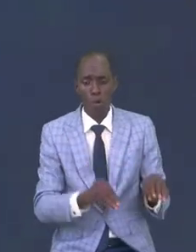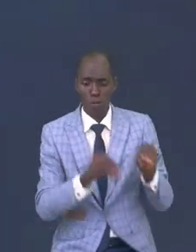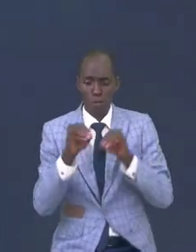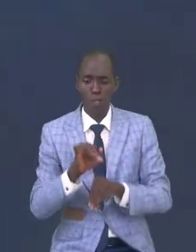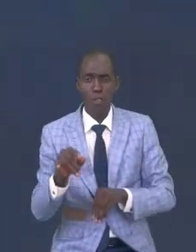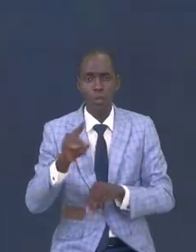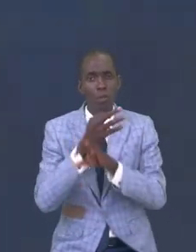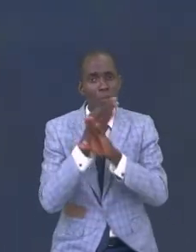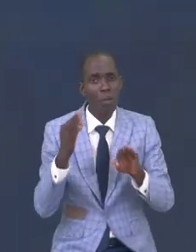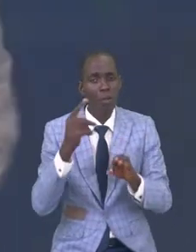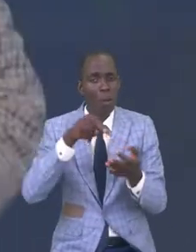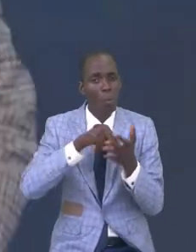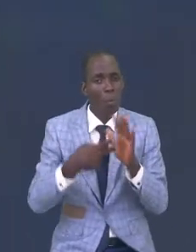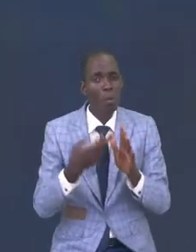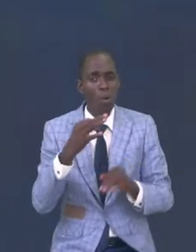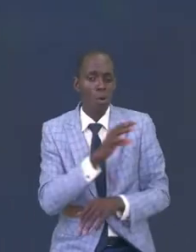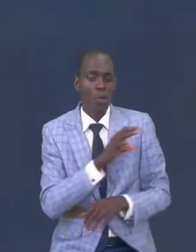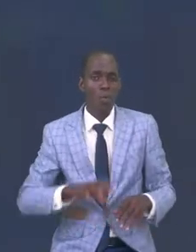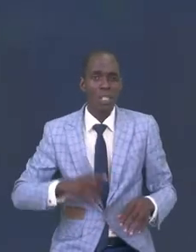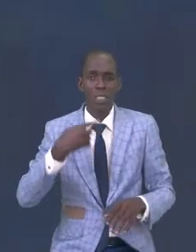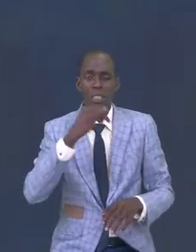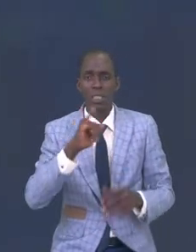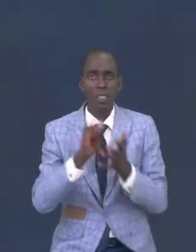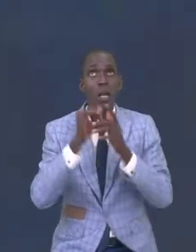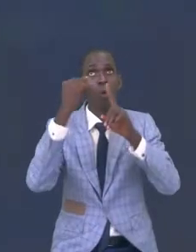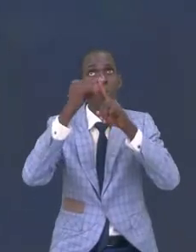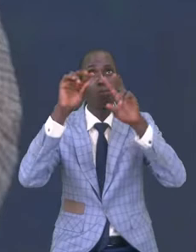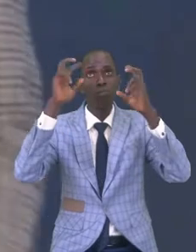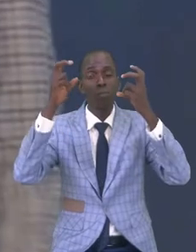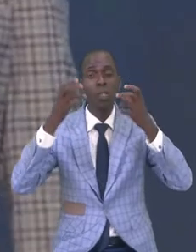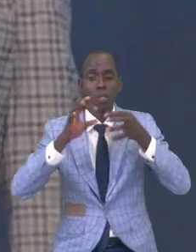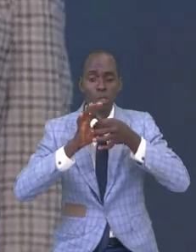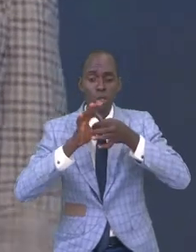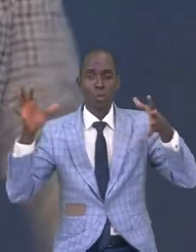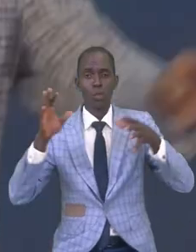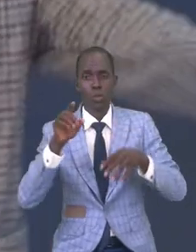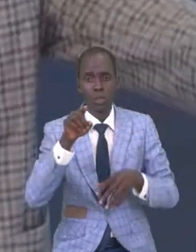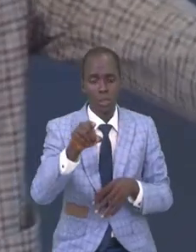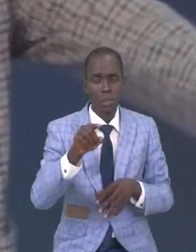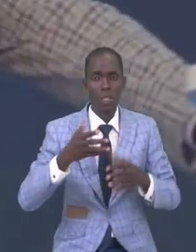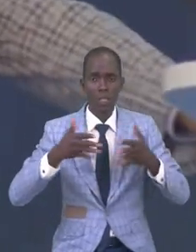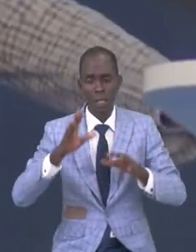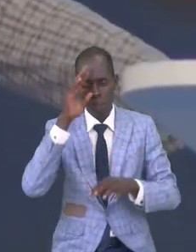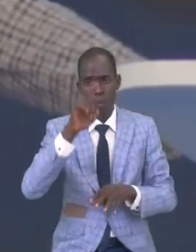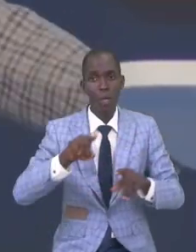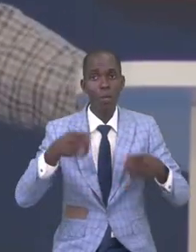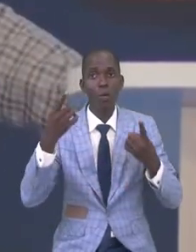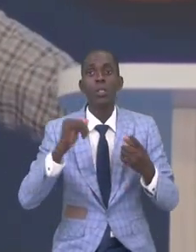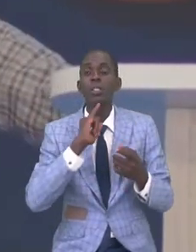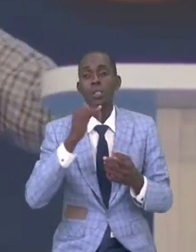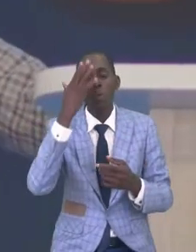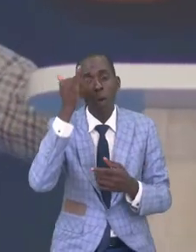purpose of Christ saying, loose him and let him go, is that number one, from this